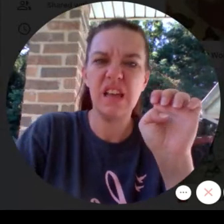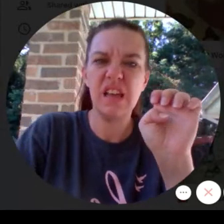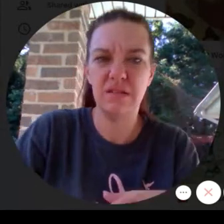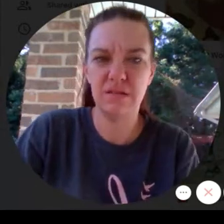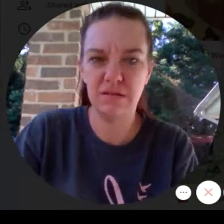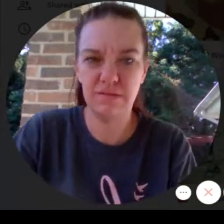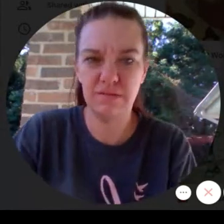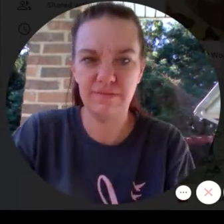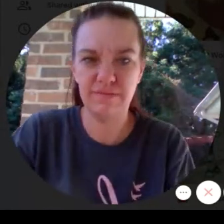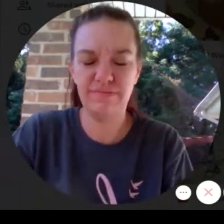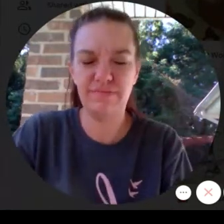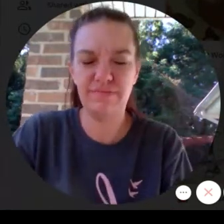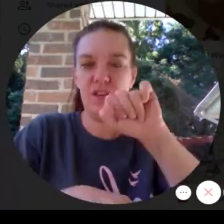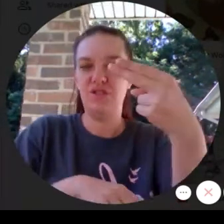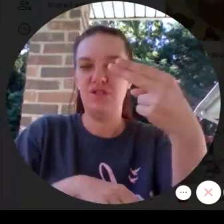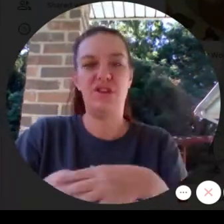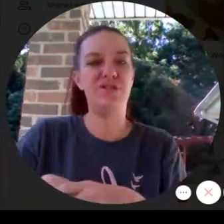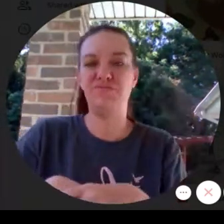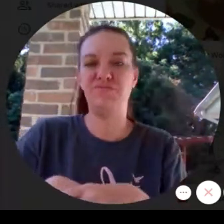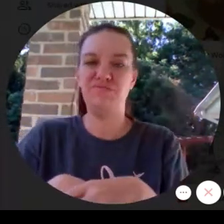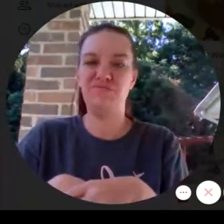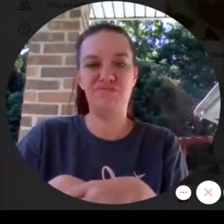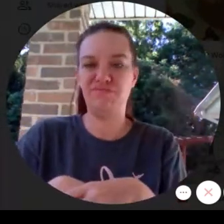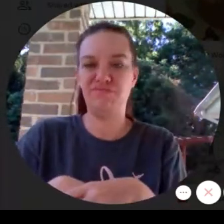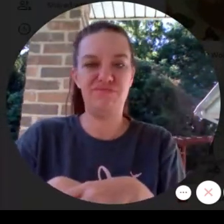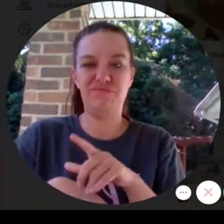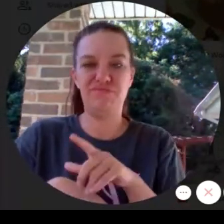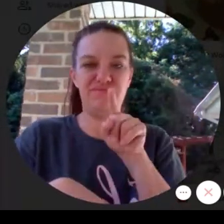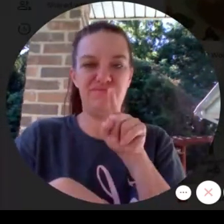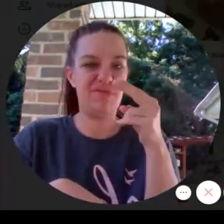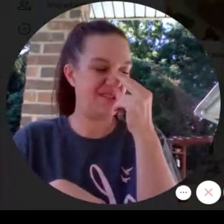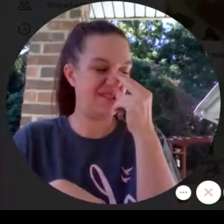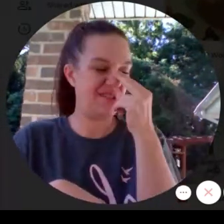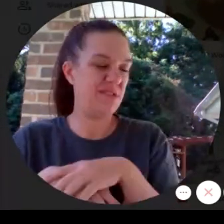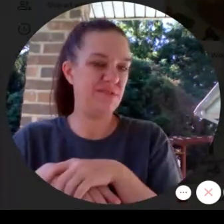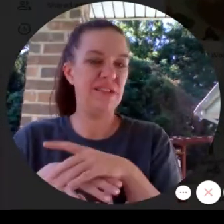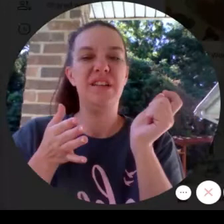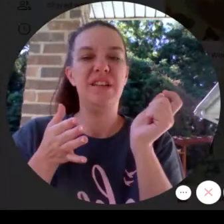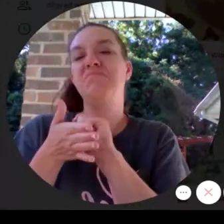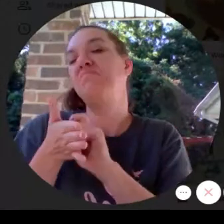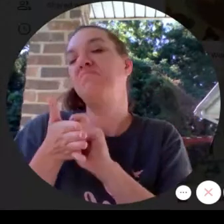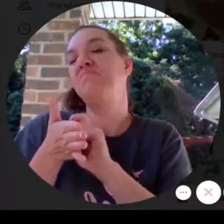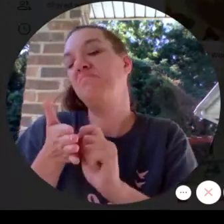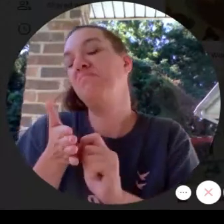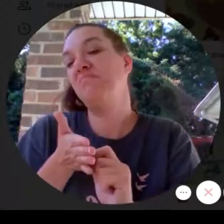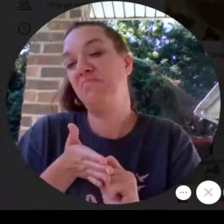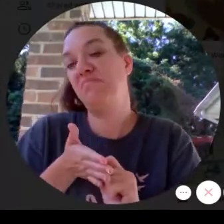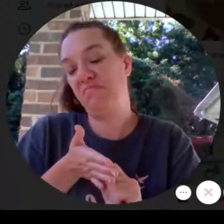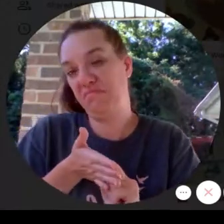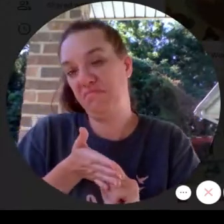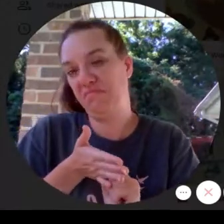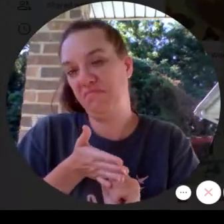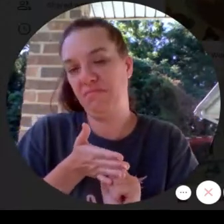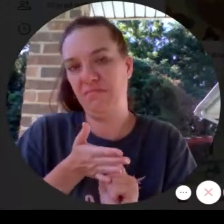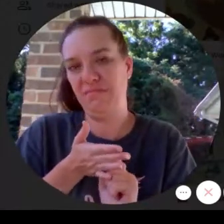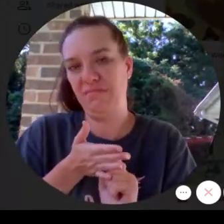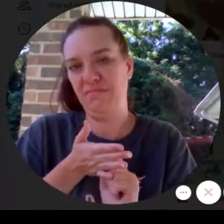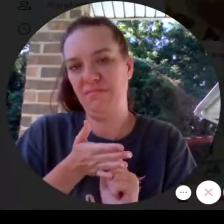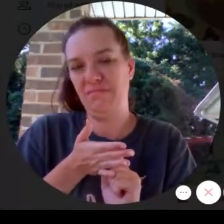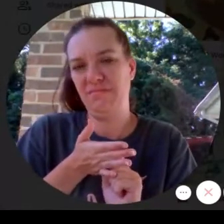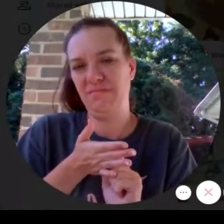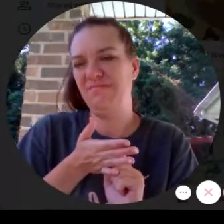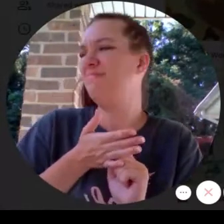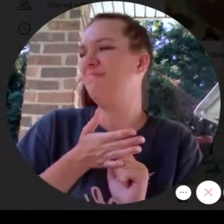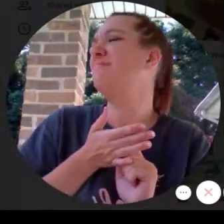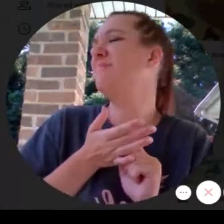emergency!" Josh shook his head at Niles and wrote something down on the clipboard he was carrying. "What